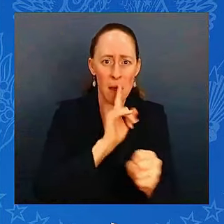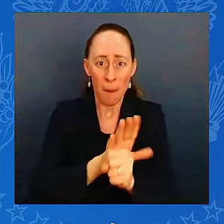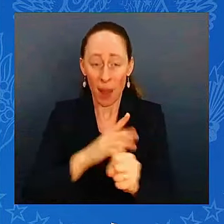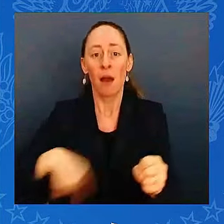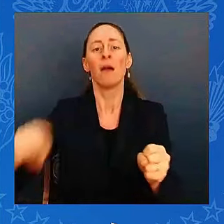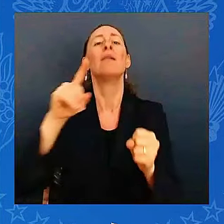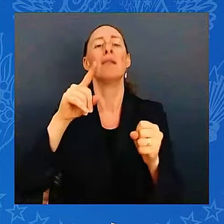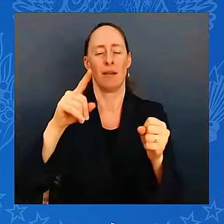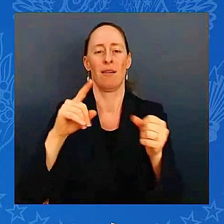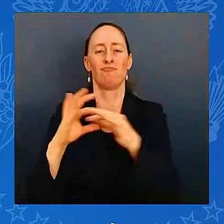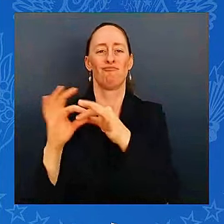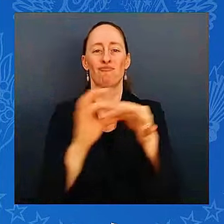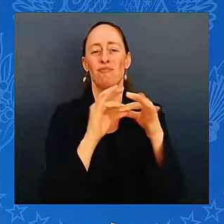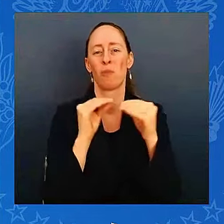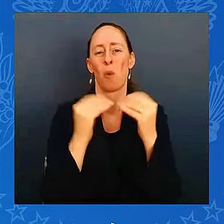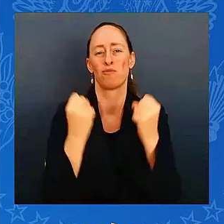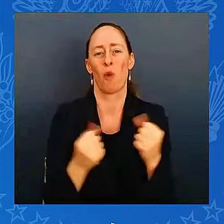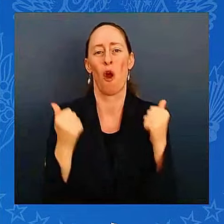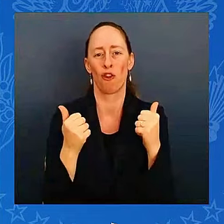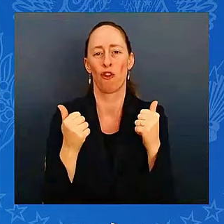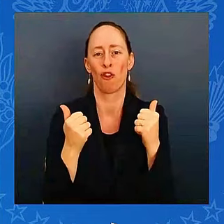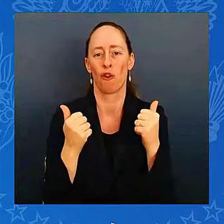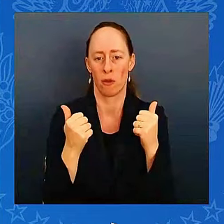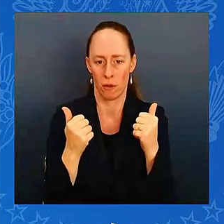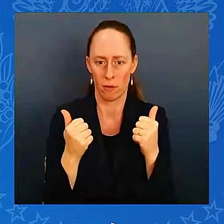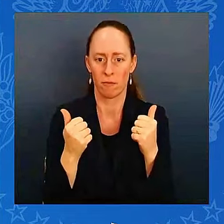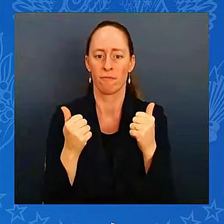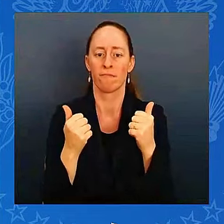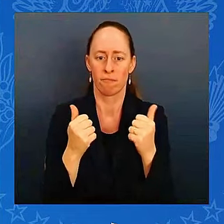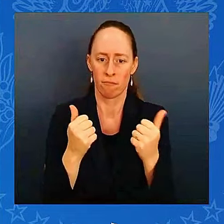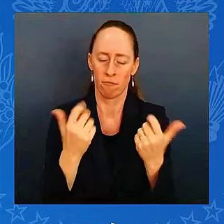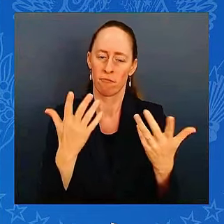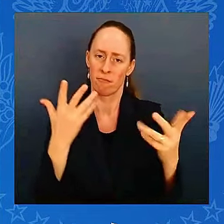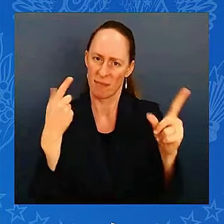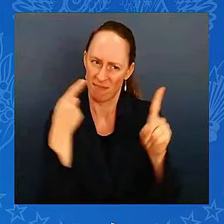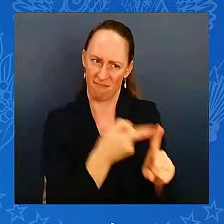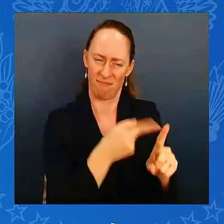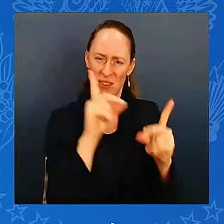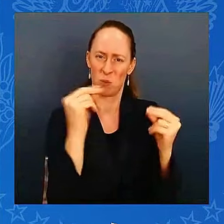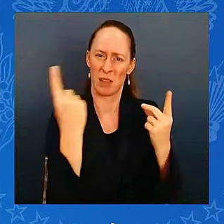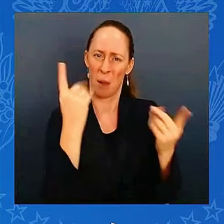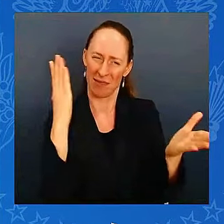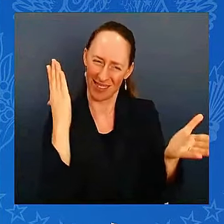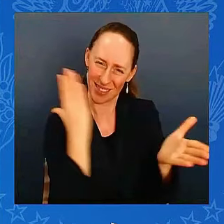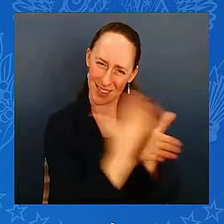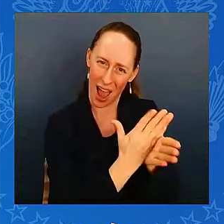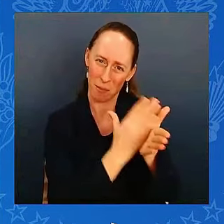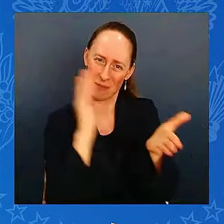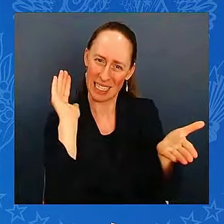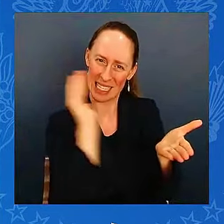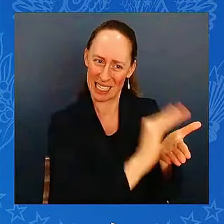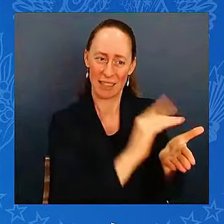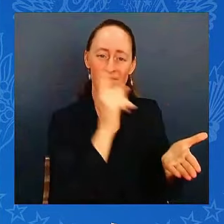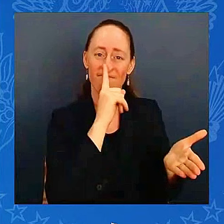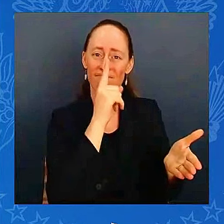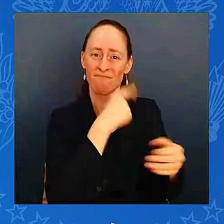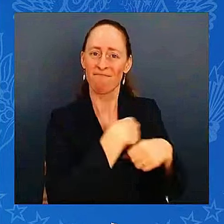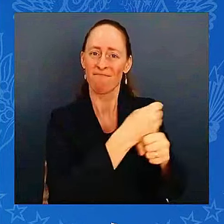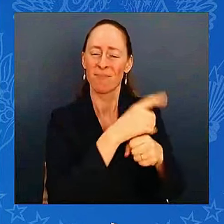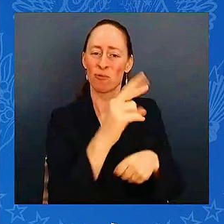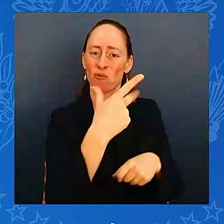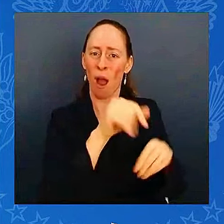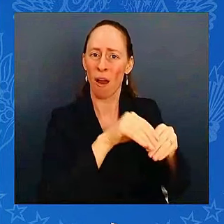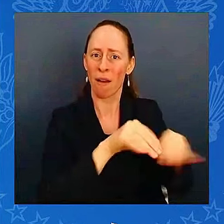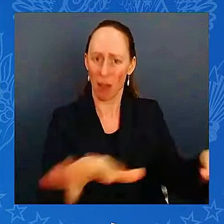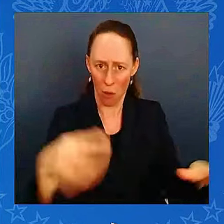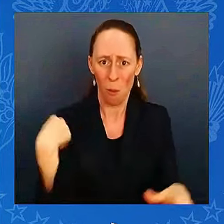threats. So please, keep it up. We can save lives. We are saving lives. We